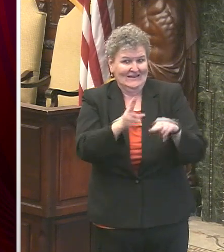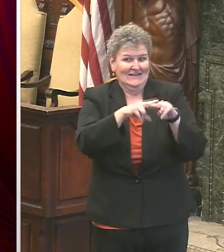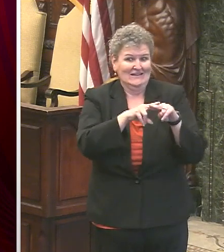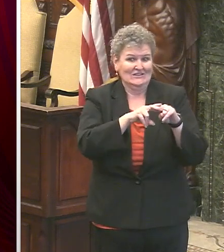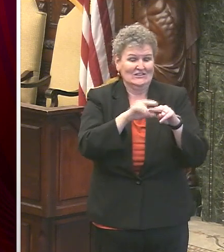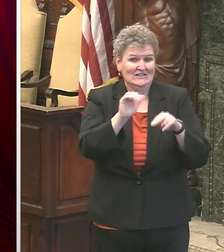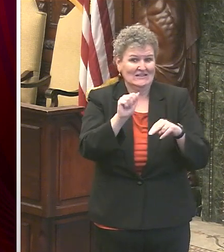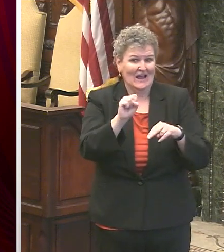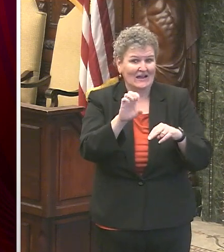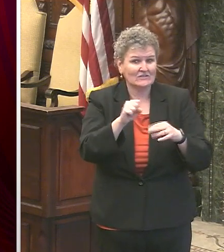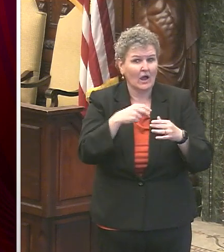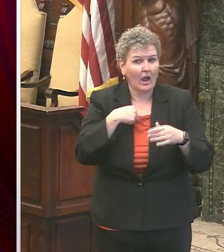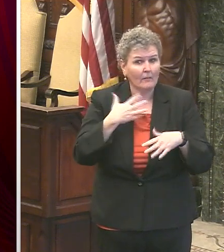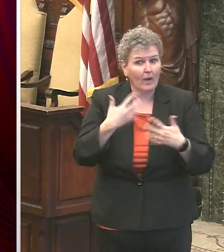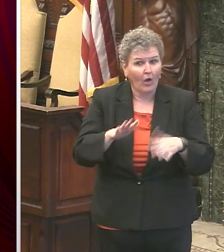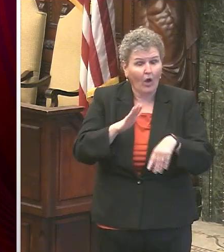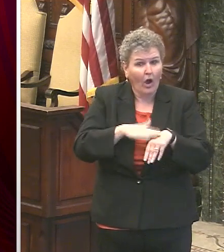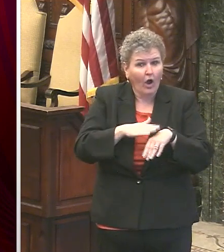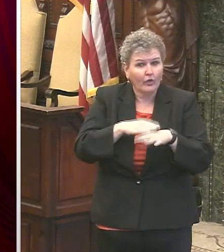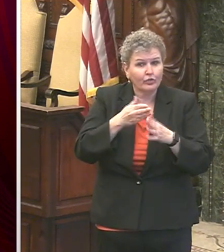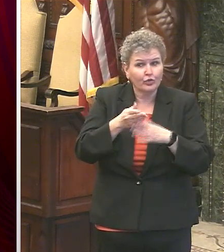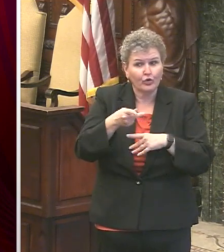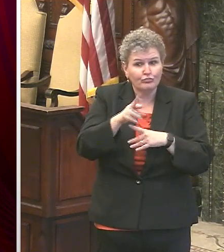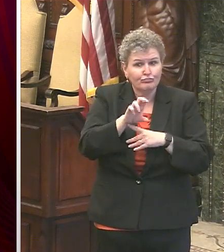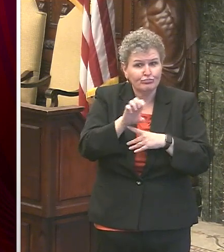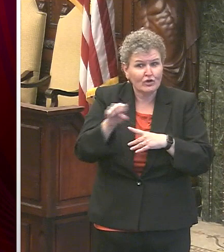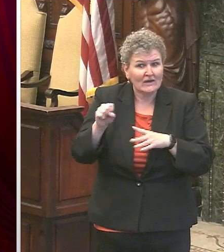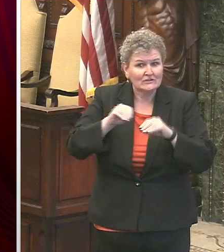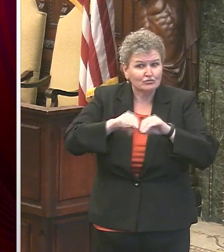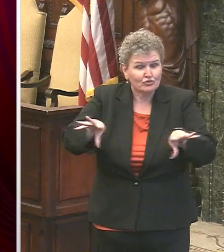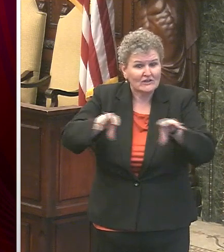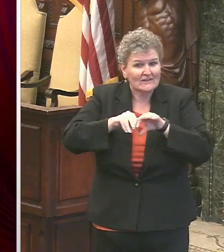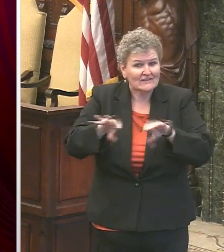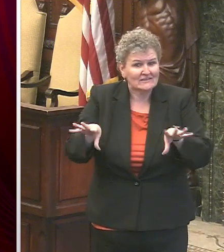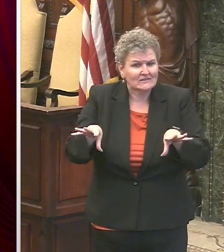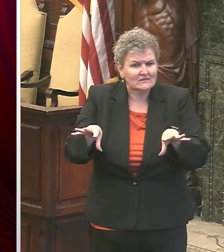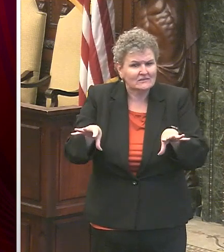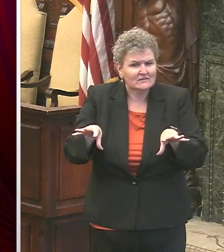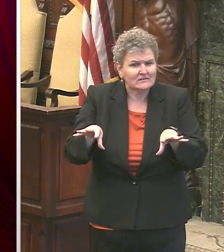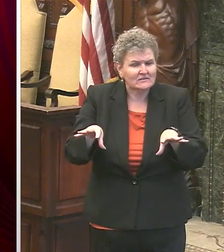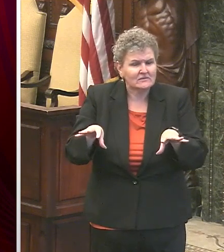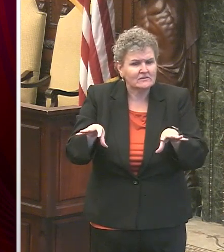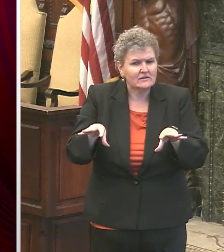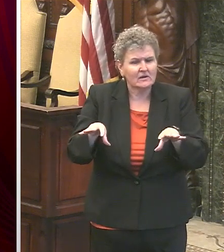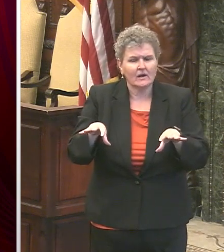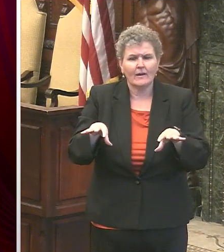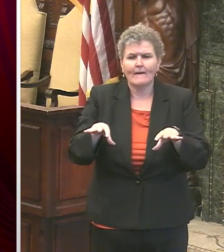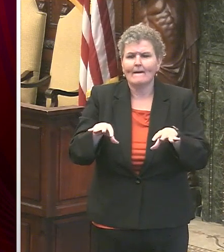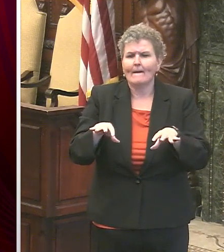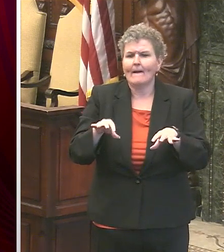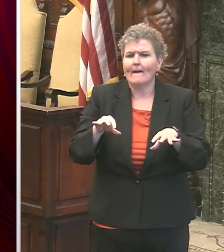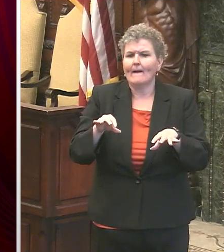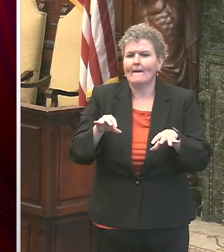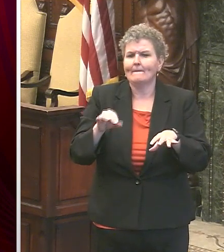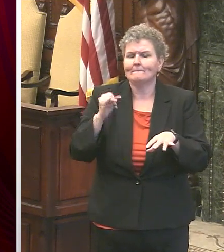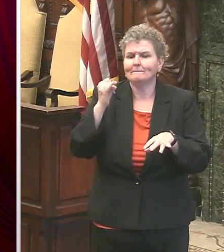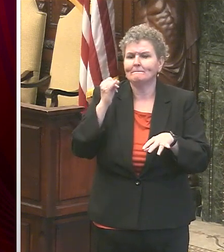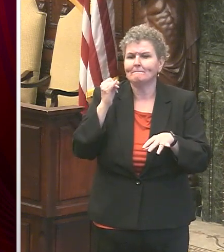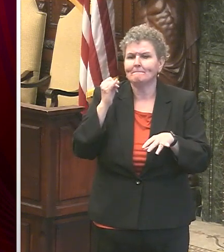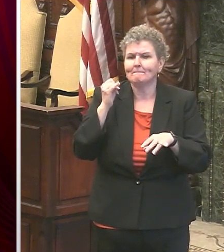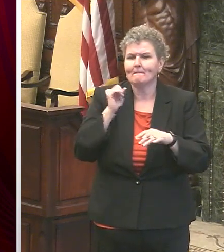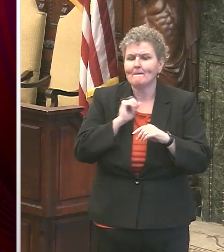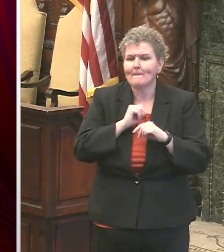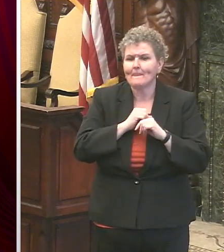be alerted through press releases? If it's not on Tuesday, obviously. And what type